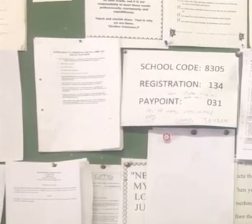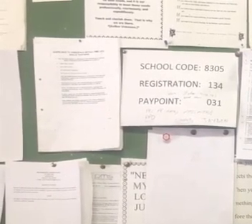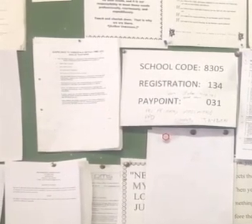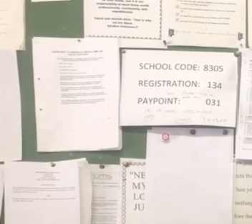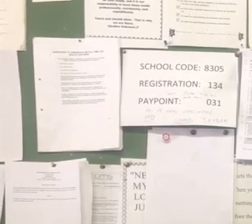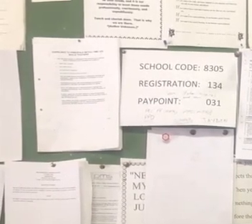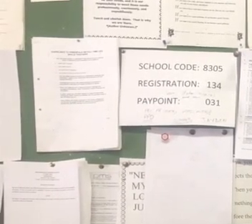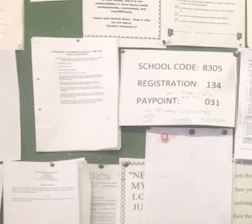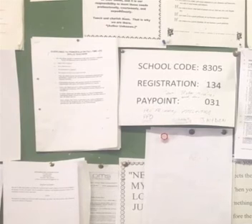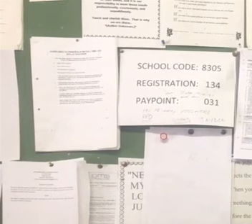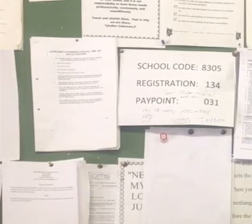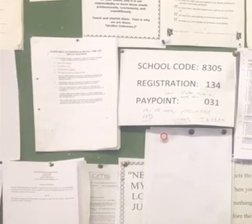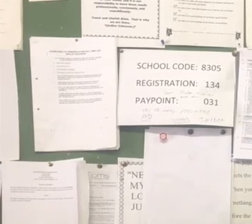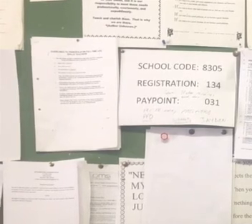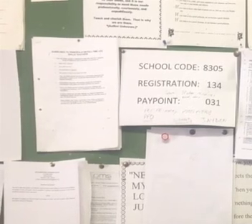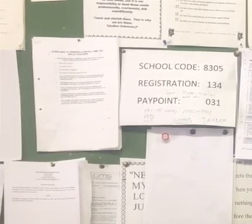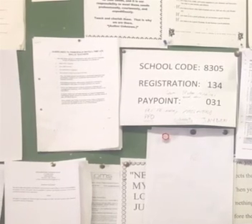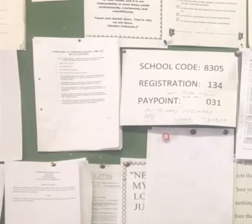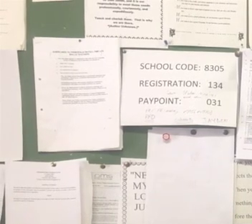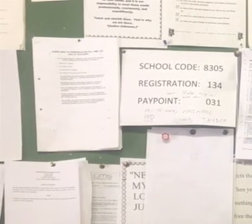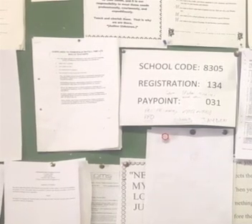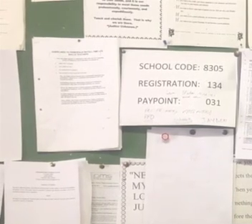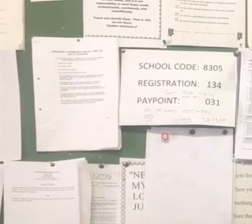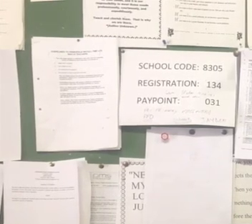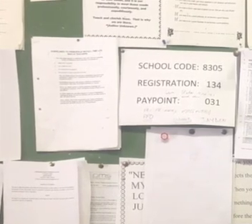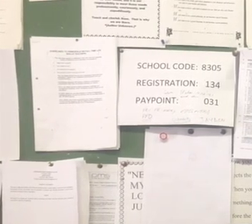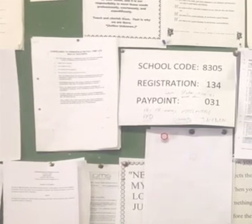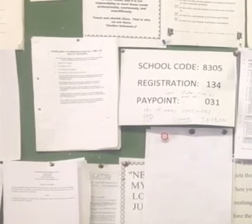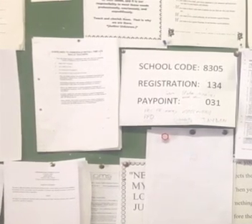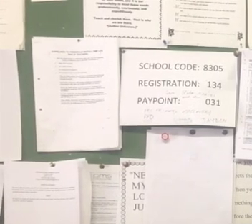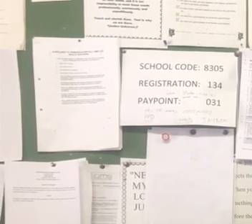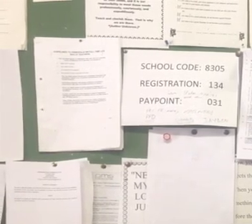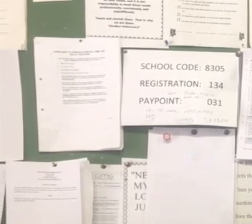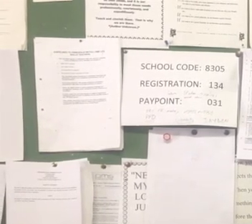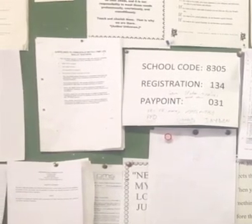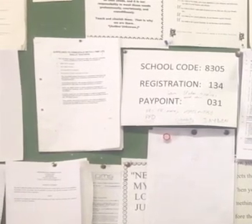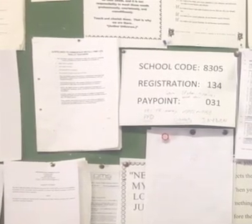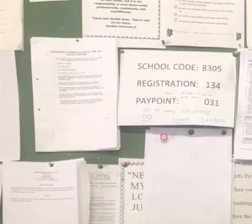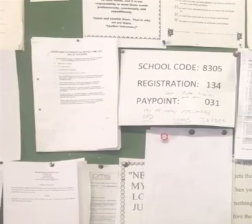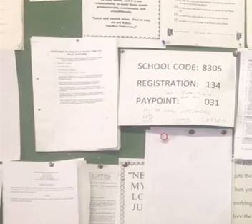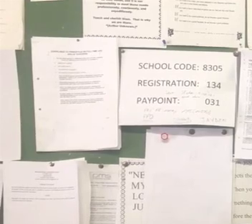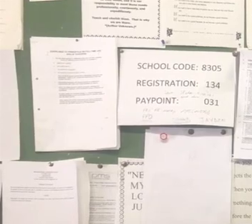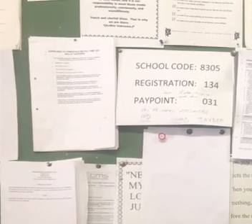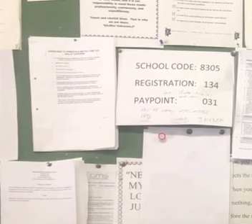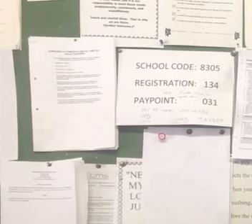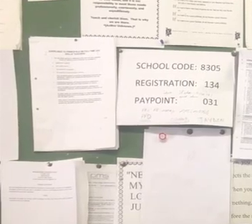They are made in the easy English to be understood by the learners, and they can study on